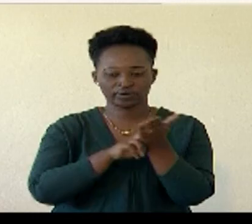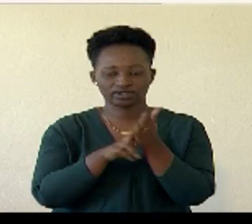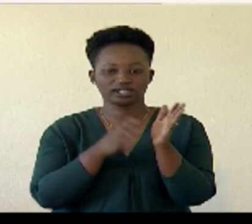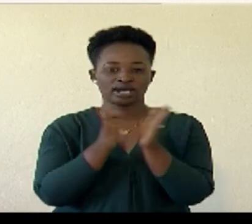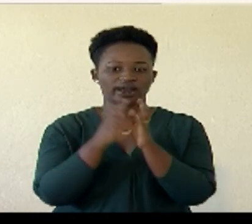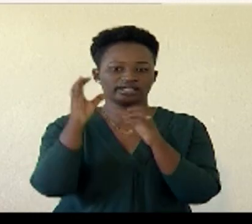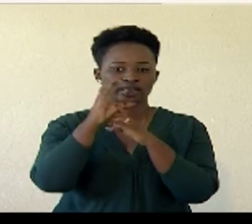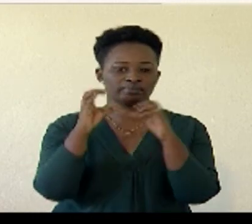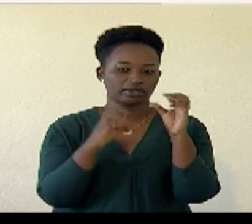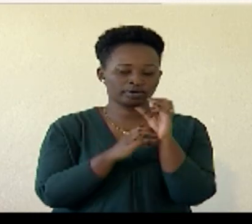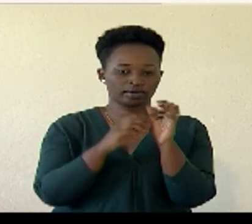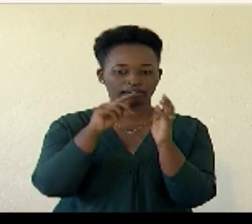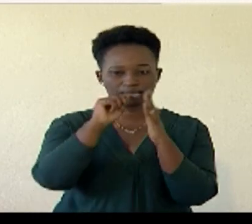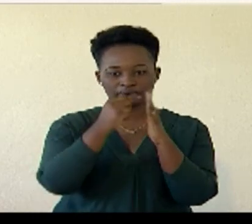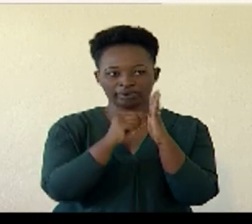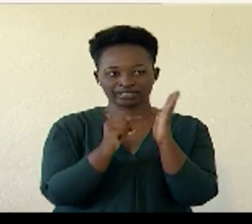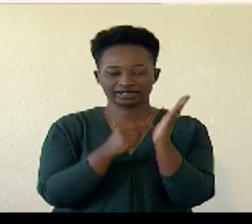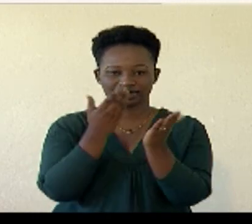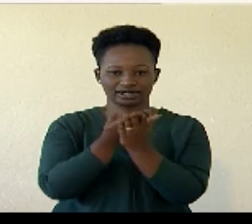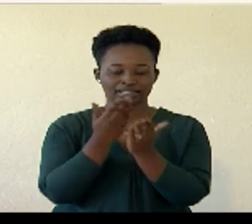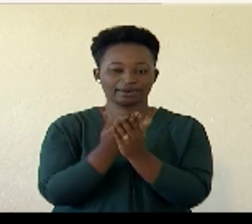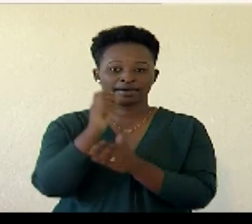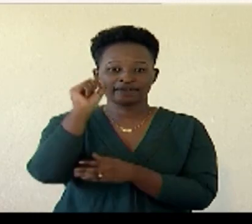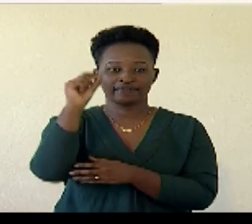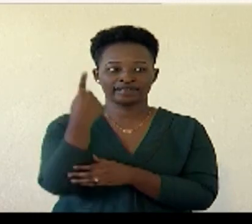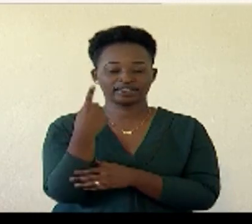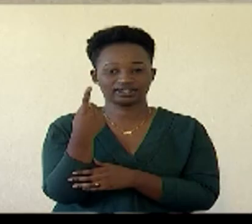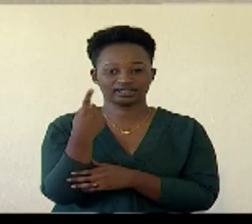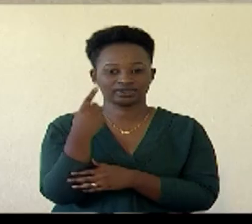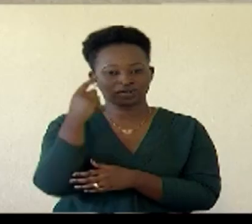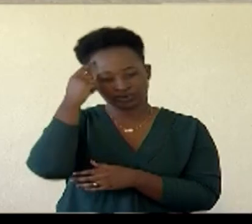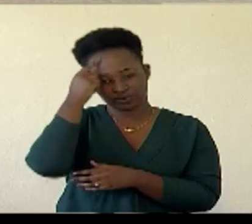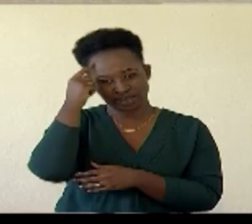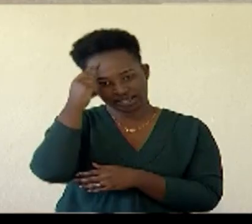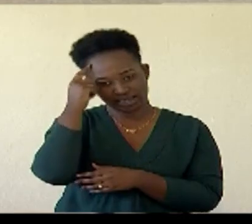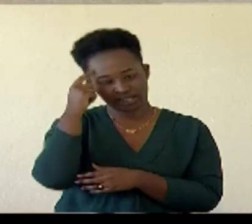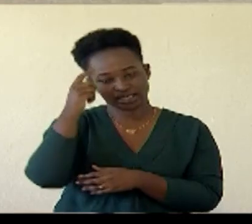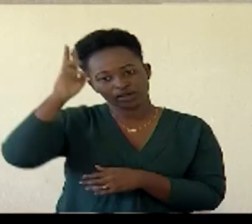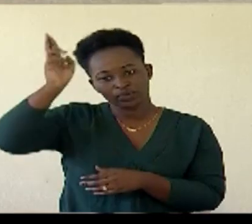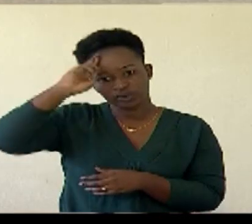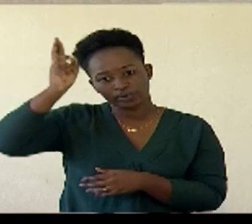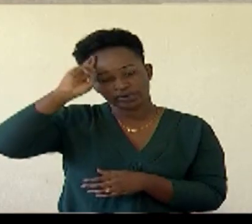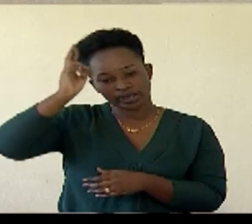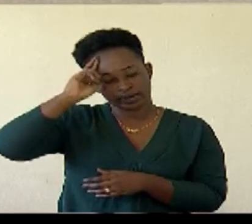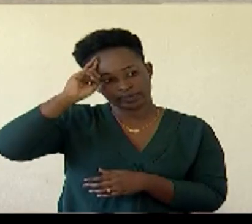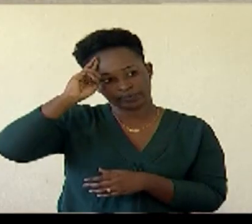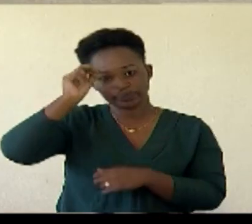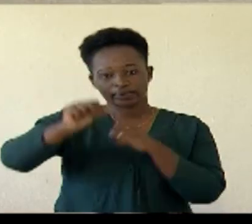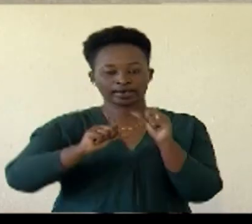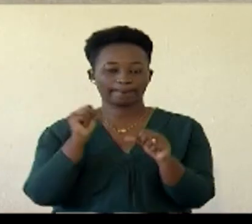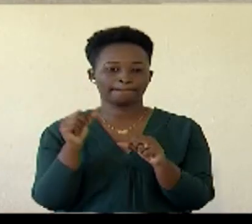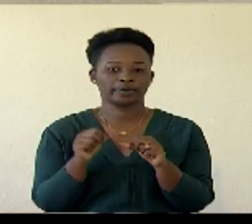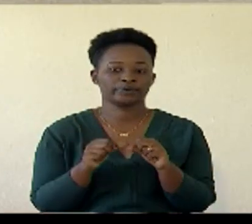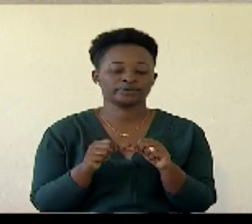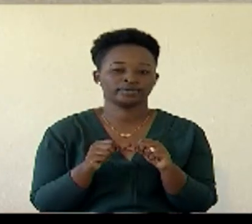would like us to first freshen up by reminding ourselves about